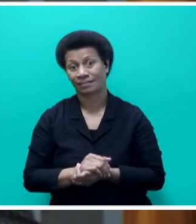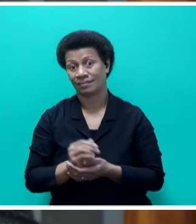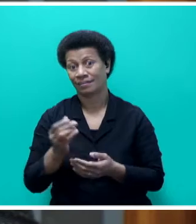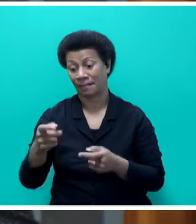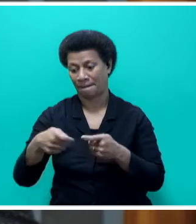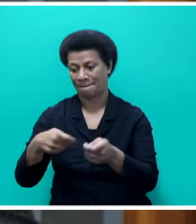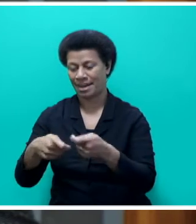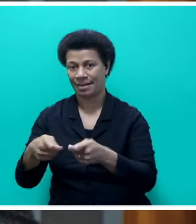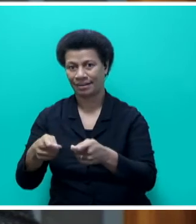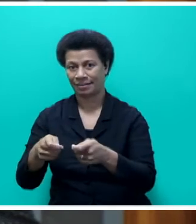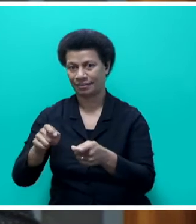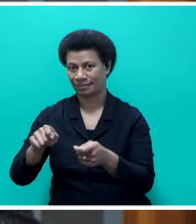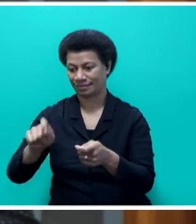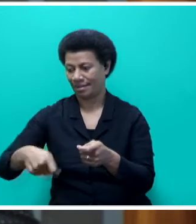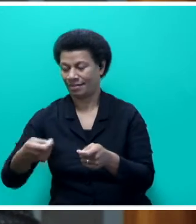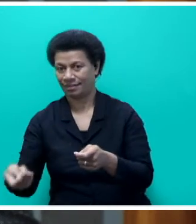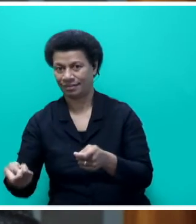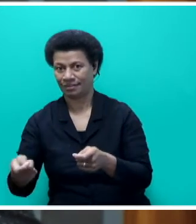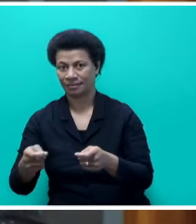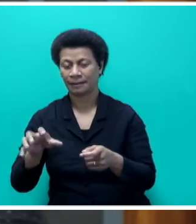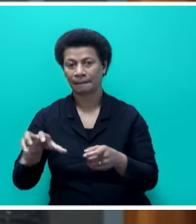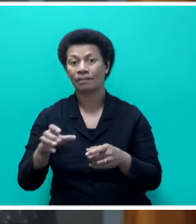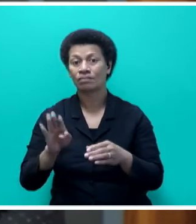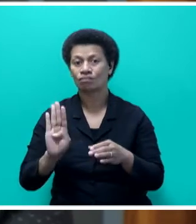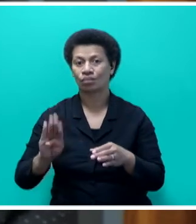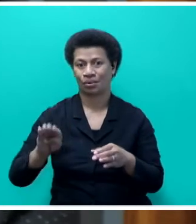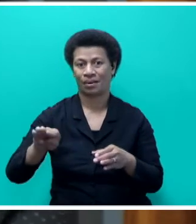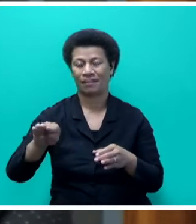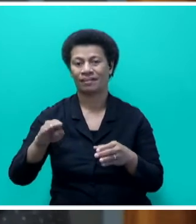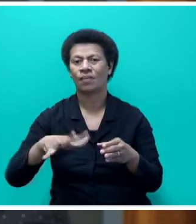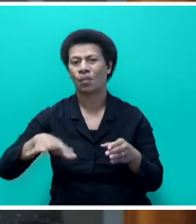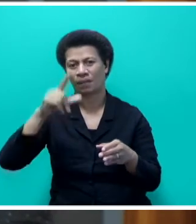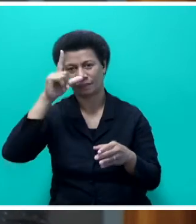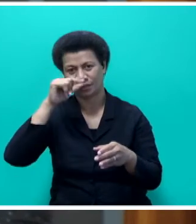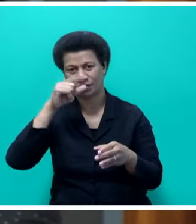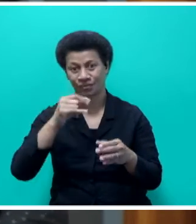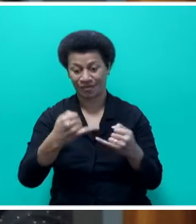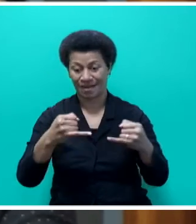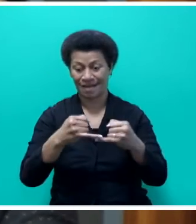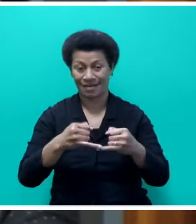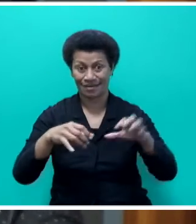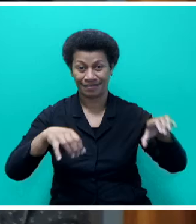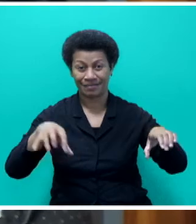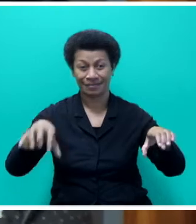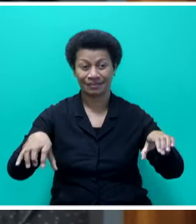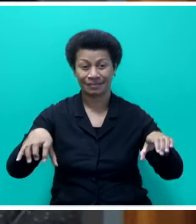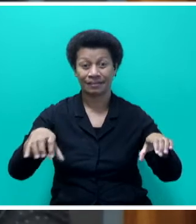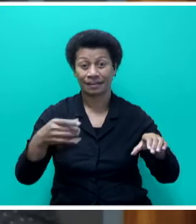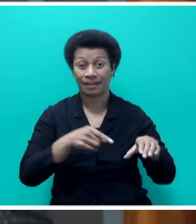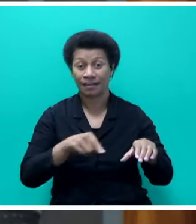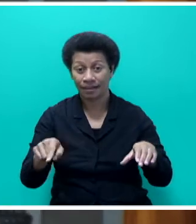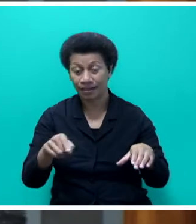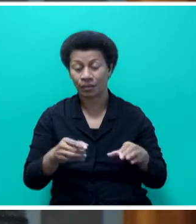market. And this facility will provide the people of Mbua, all Fijians travelling between the 2 islands, a designated waiting